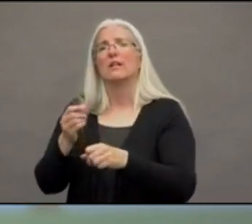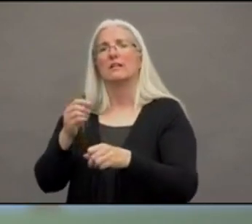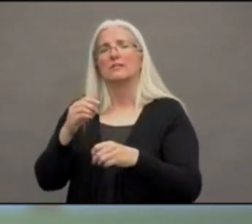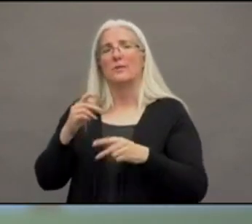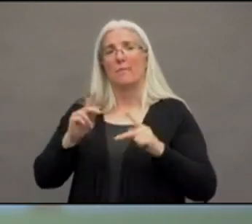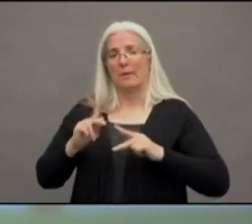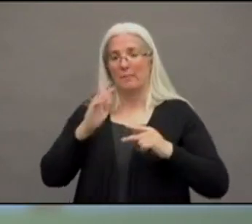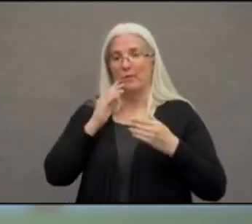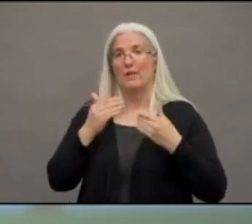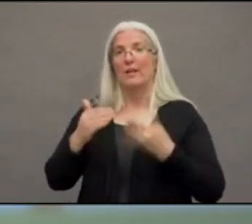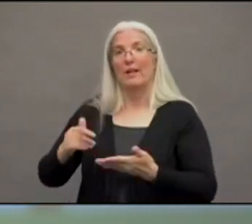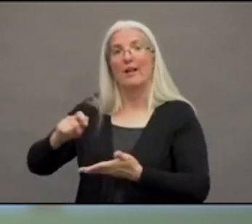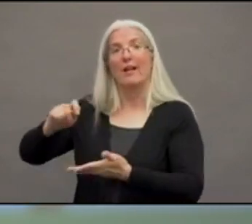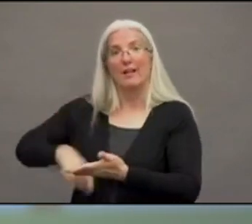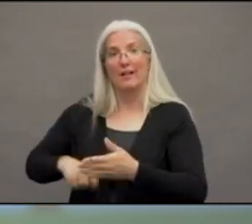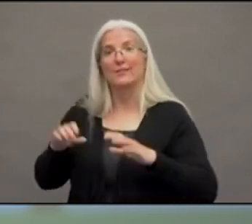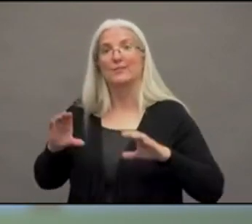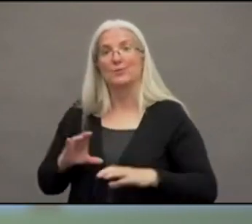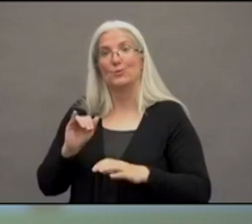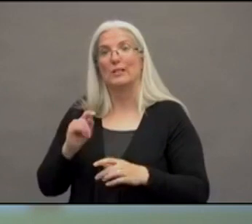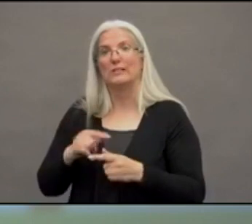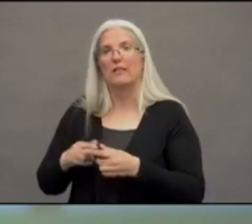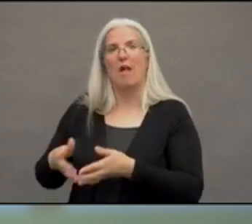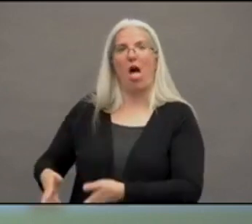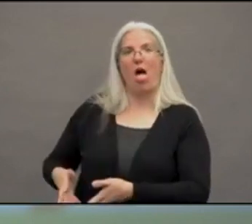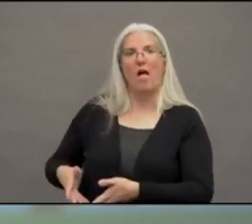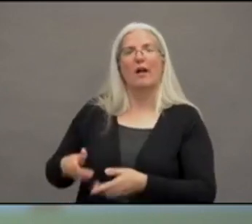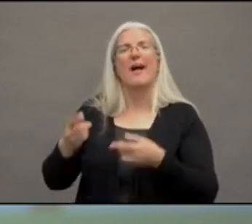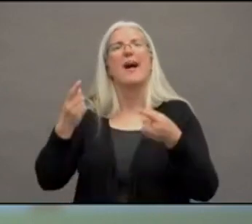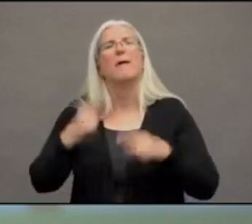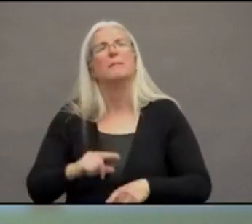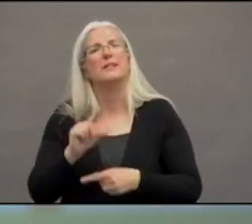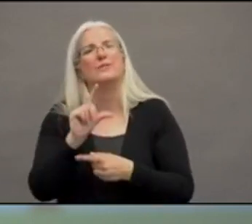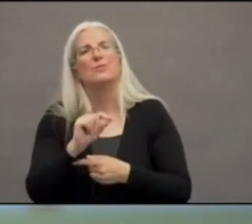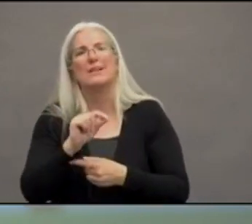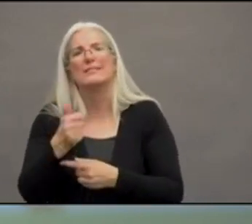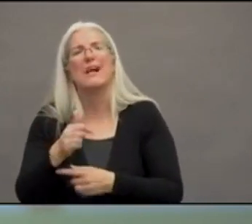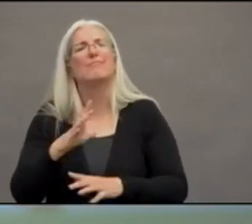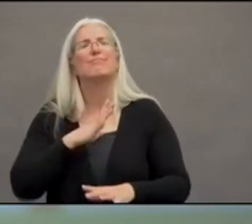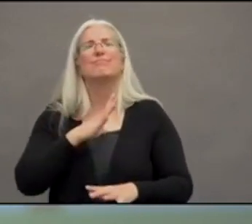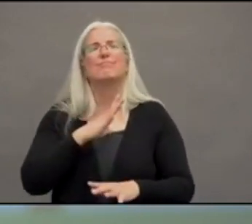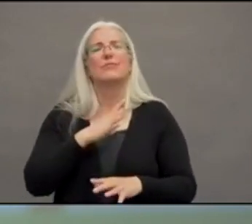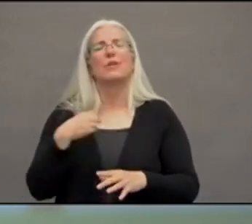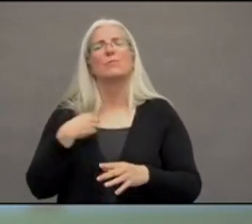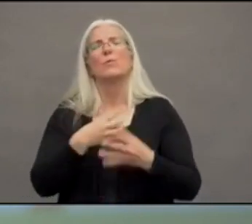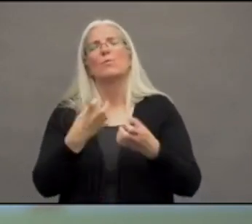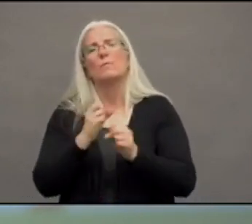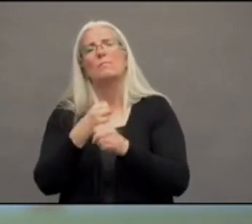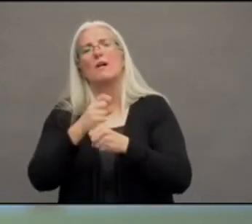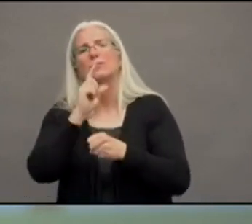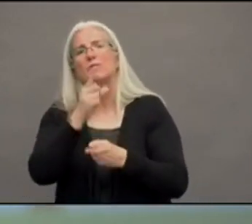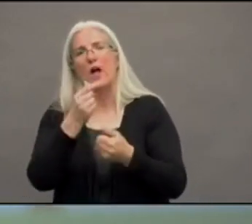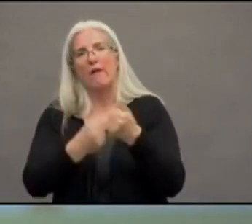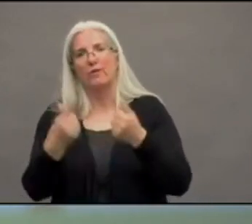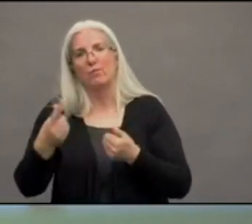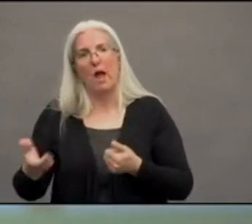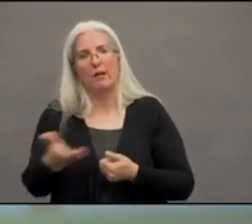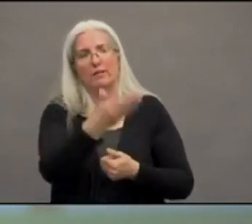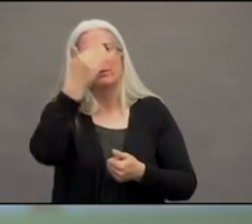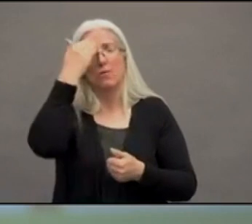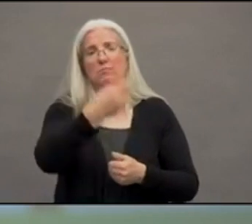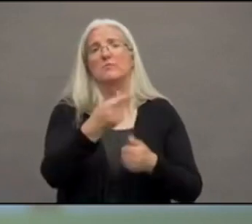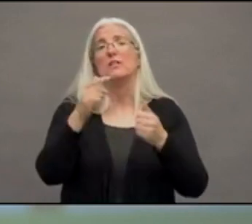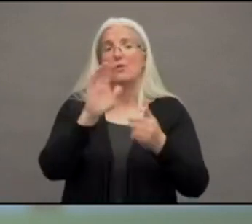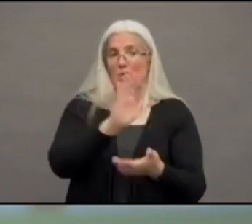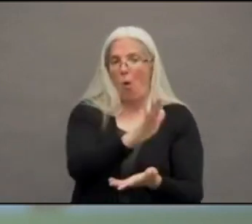happened in 2010, but that's fine. And we want to just make sure that everyone knows that it is their right and